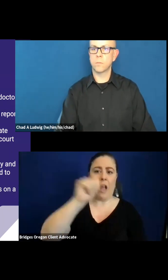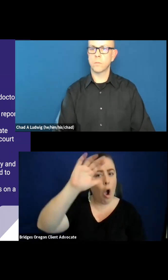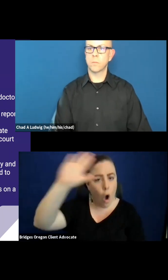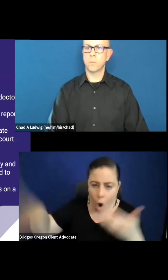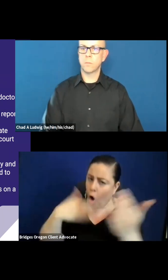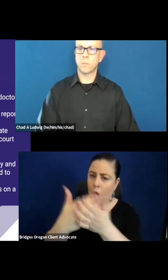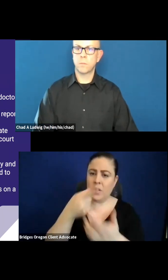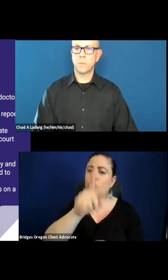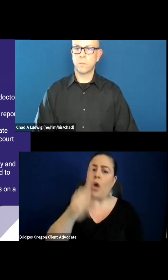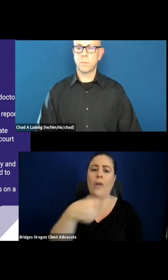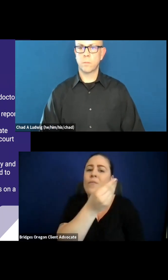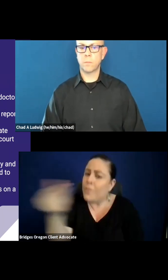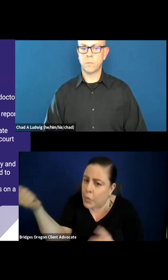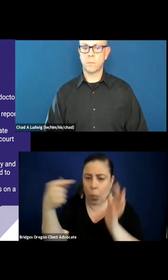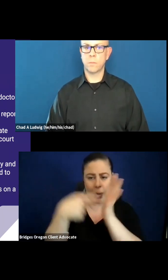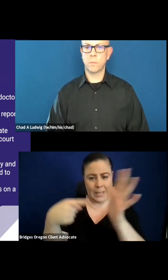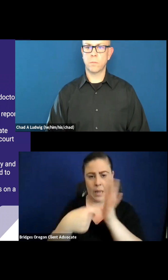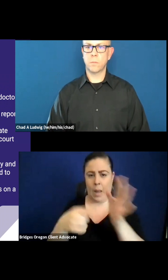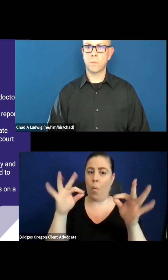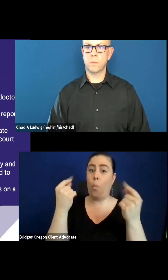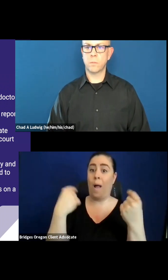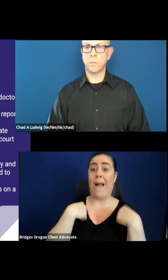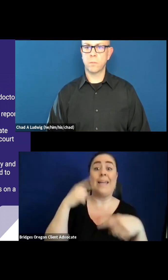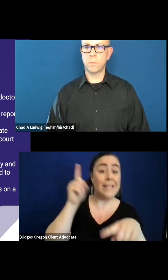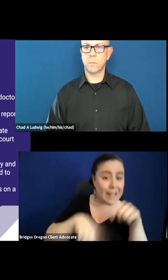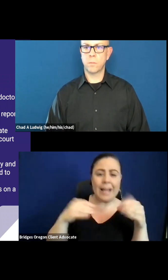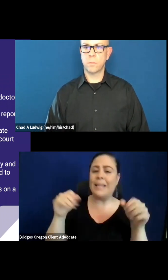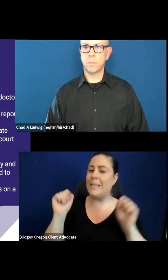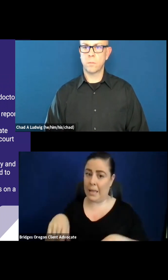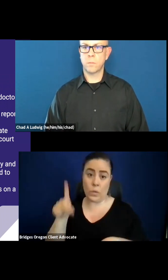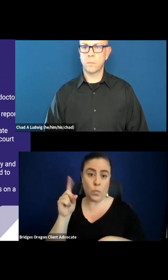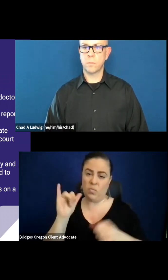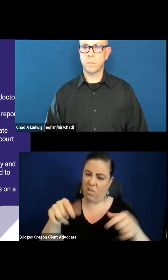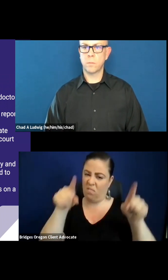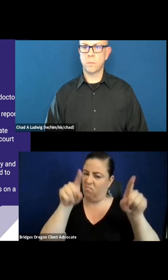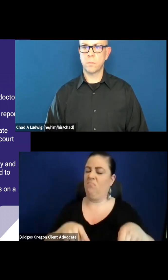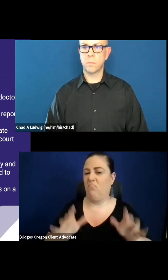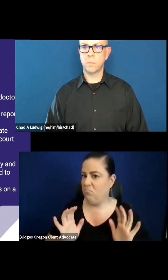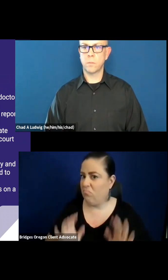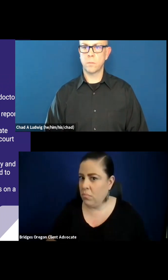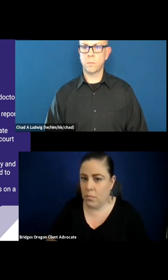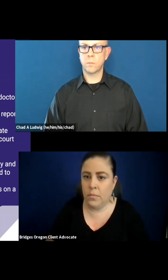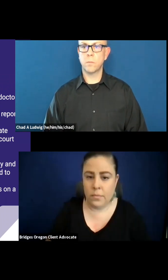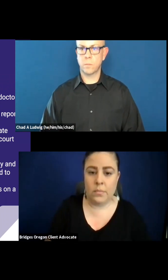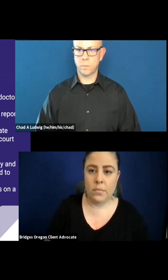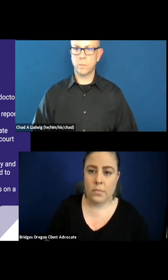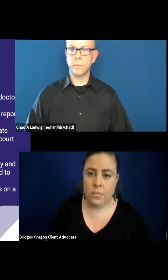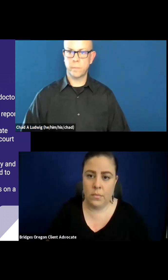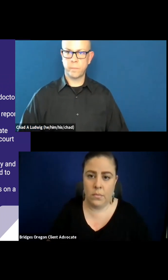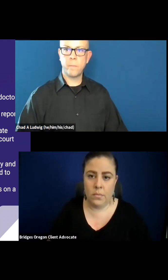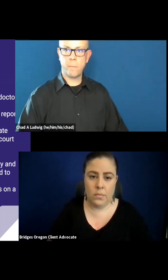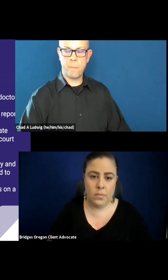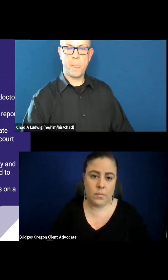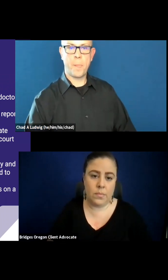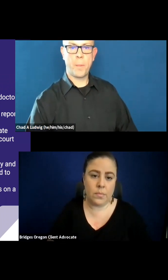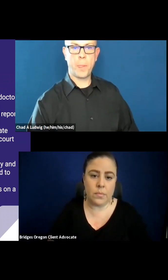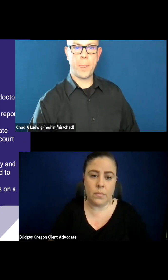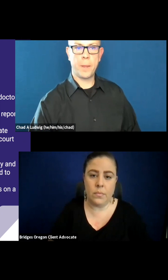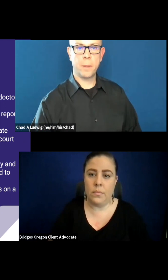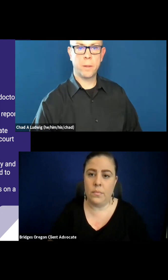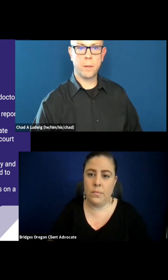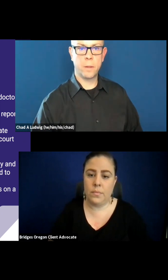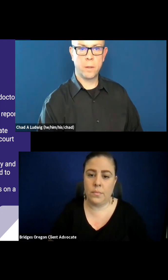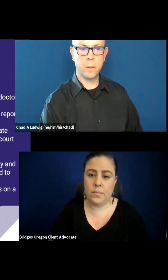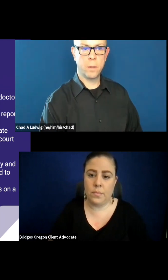You know, like I mentioned, this is not all. These are just few examples of what we can and can't do. And that's the list that I